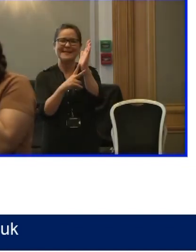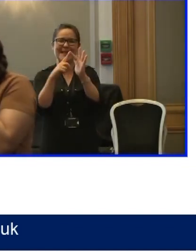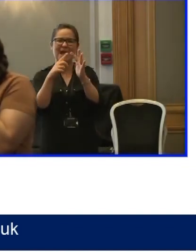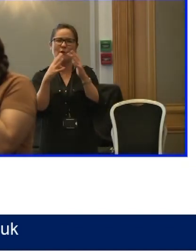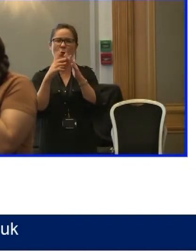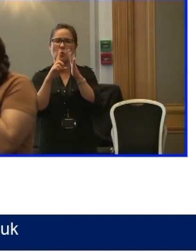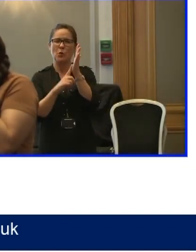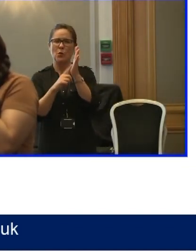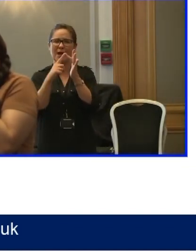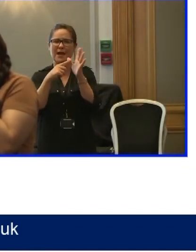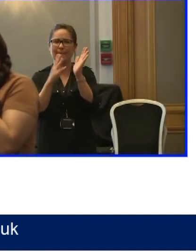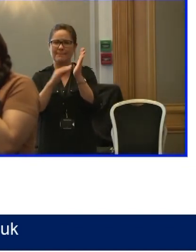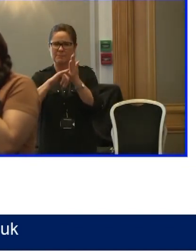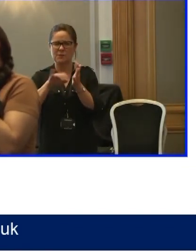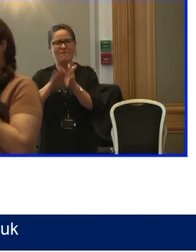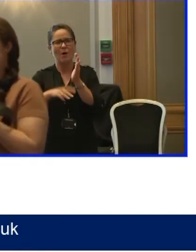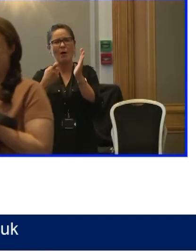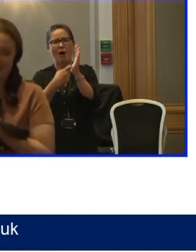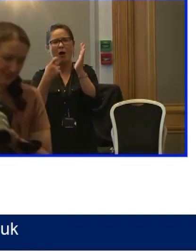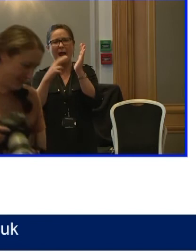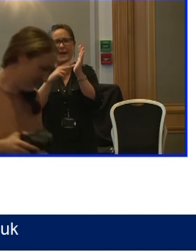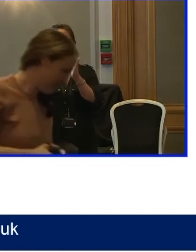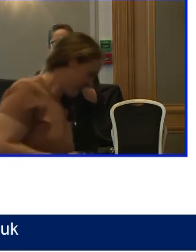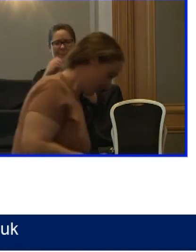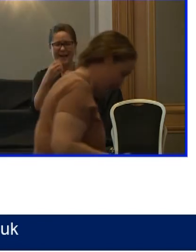around 100. Right.